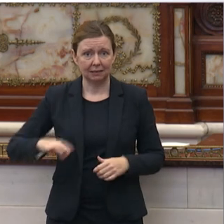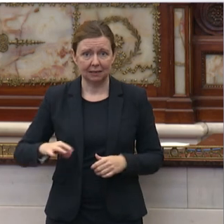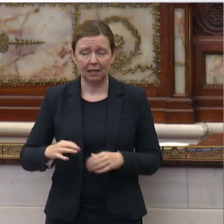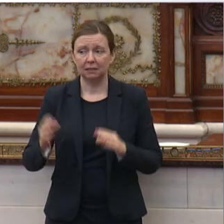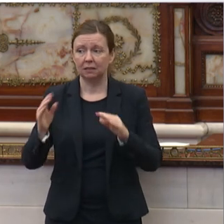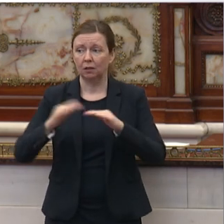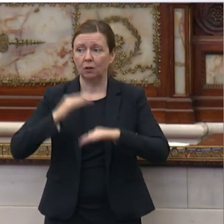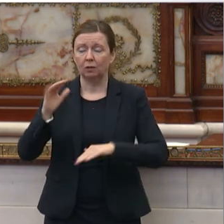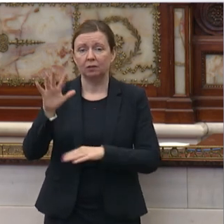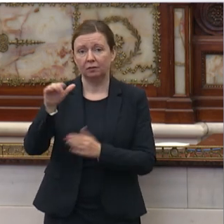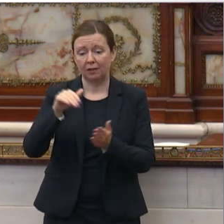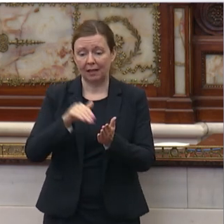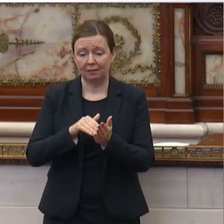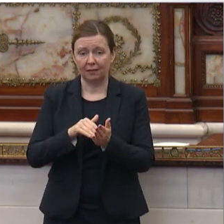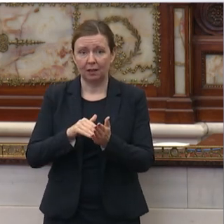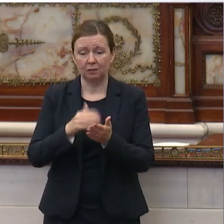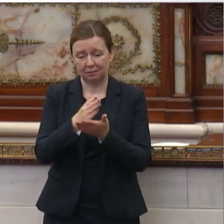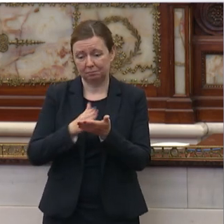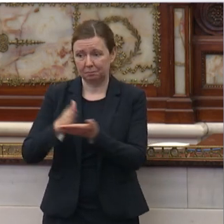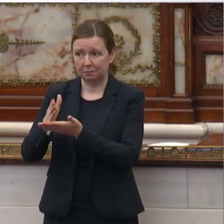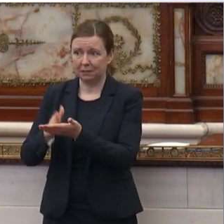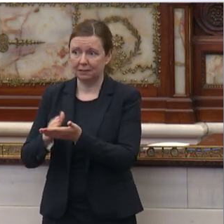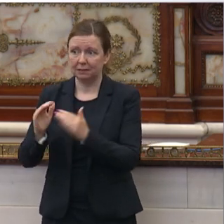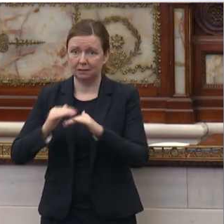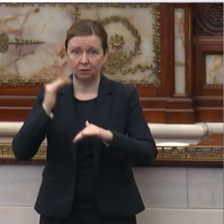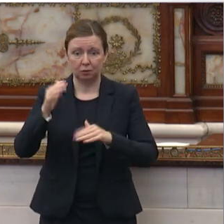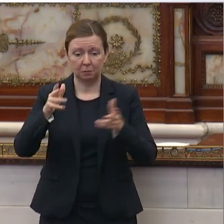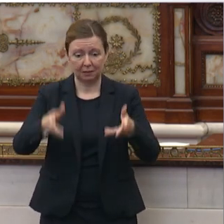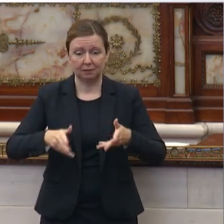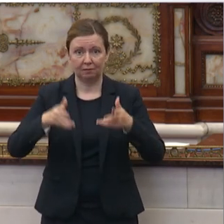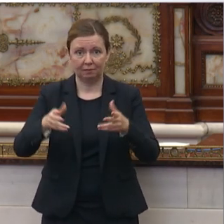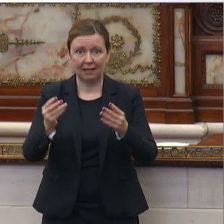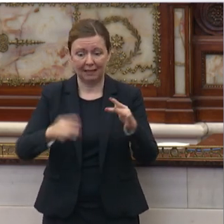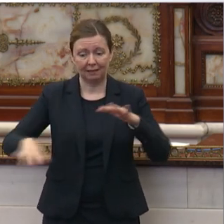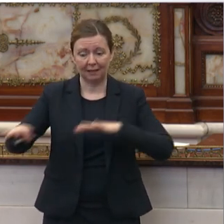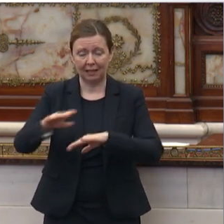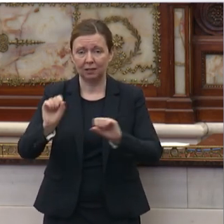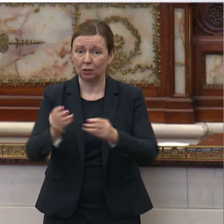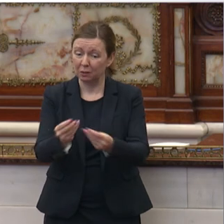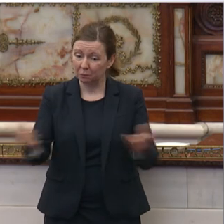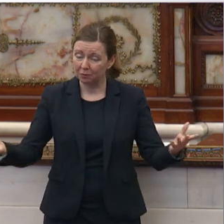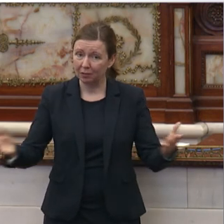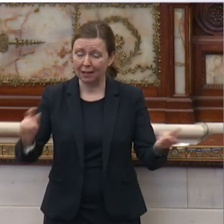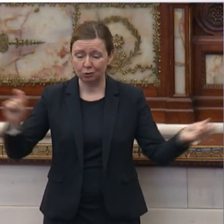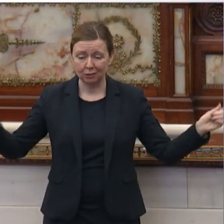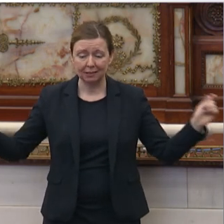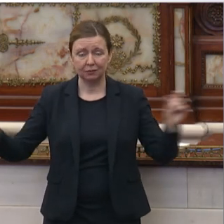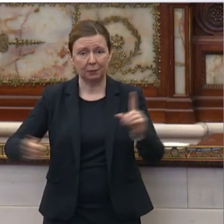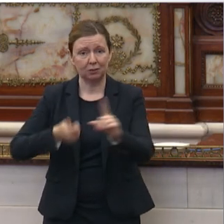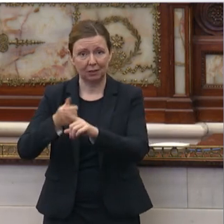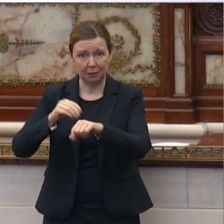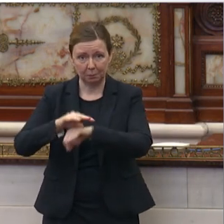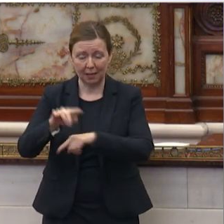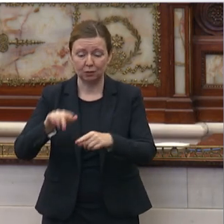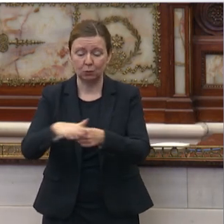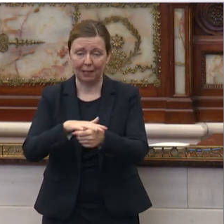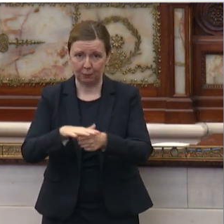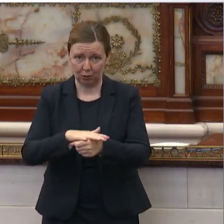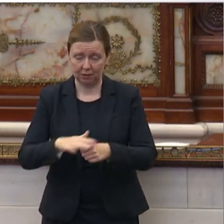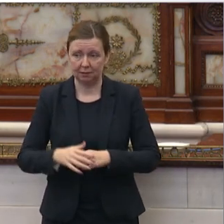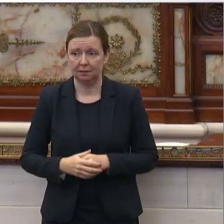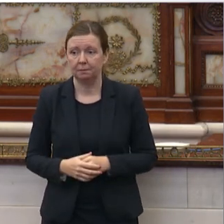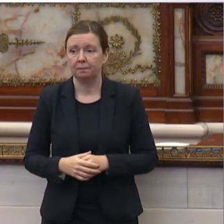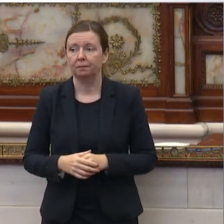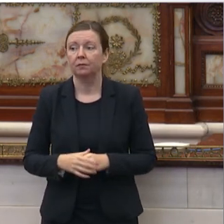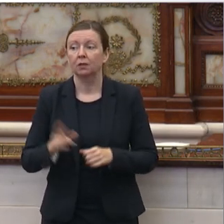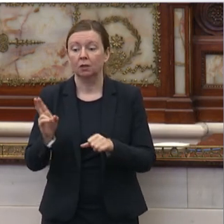than 5,000 parcels of surplus vacant land that could provide transformational impact to our neighborhoods.